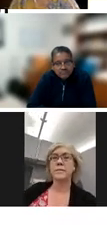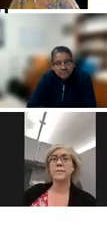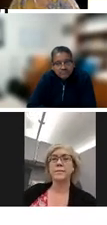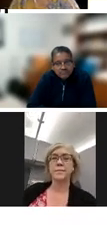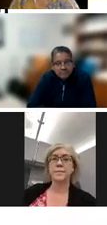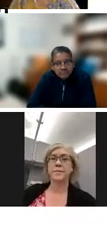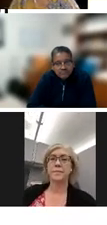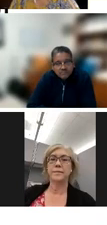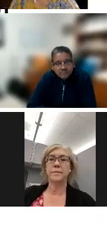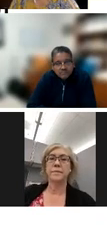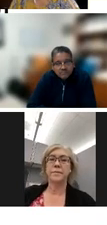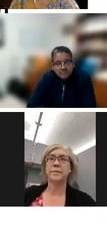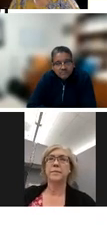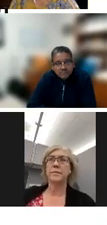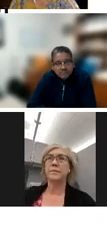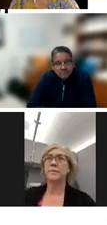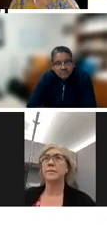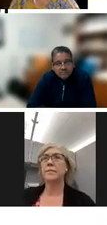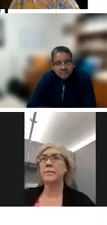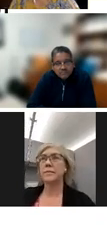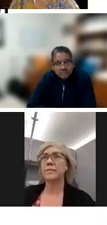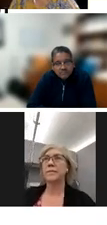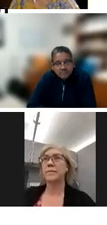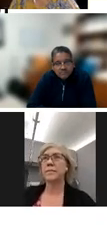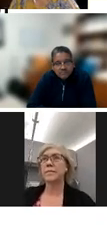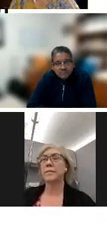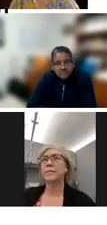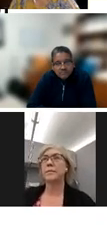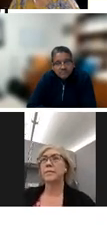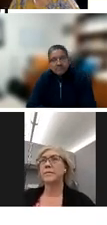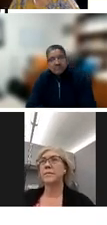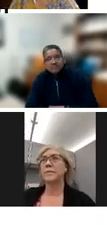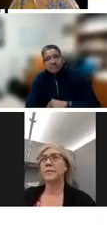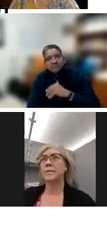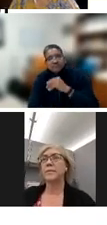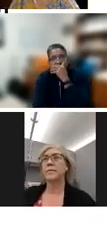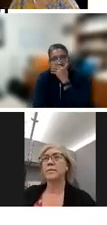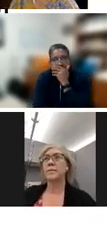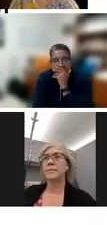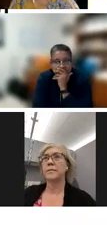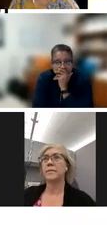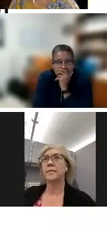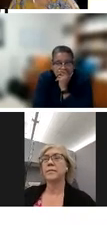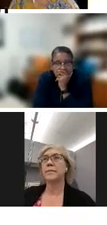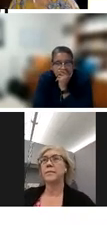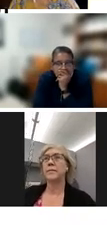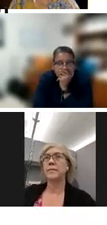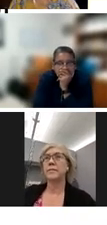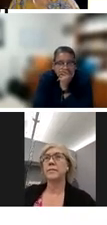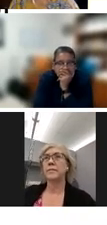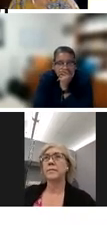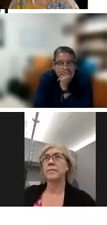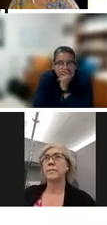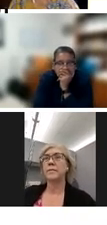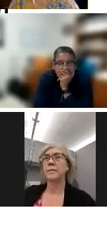William Walker, who is the Workforce Development Manager for Employer Services and Special Projects, Terry